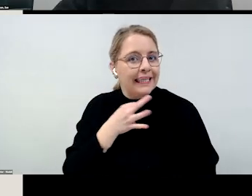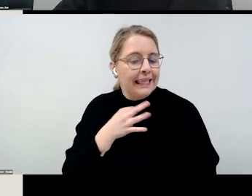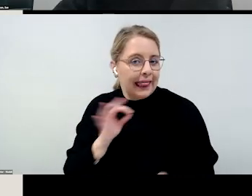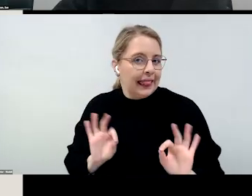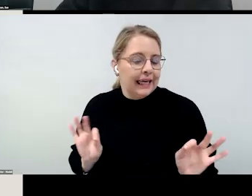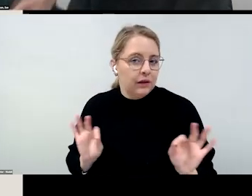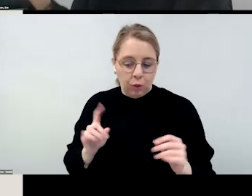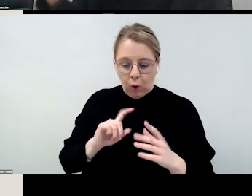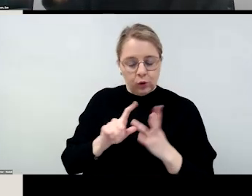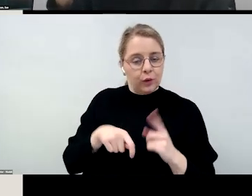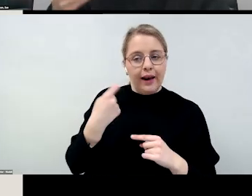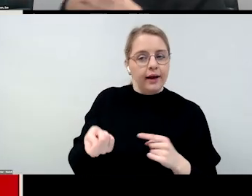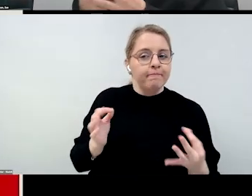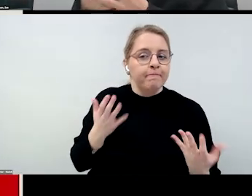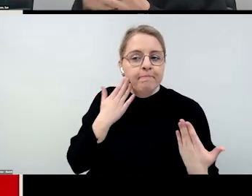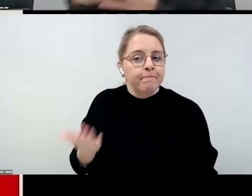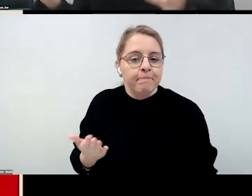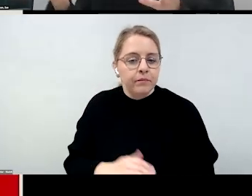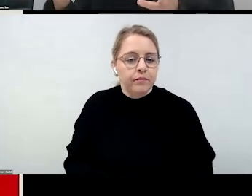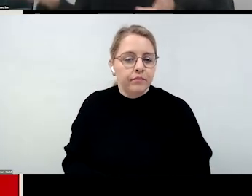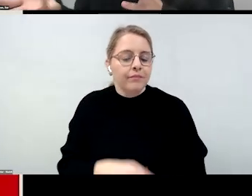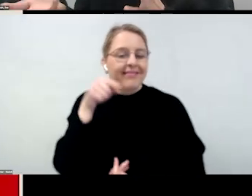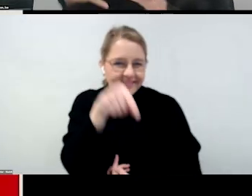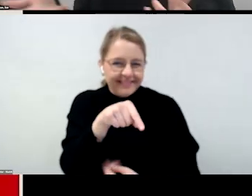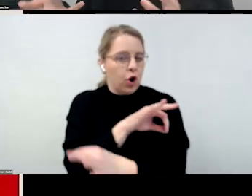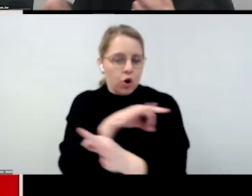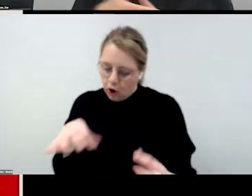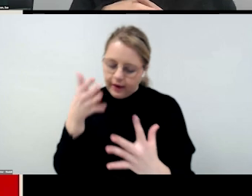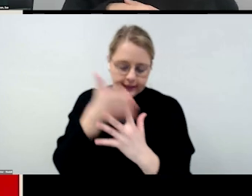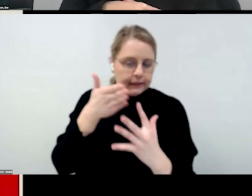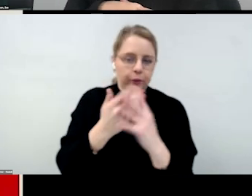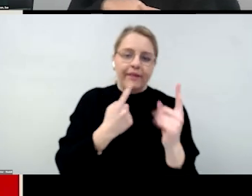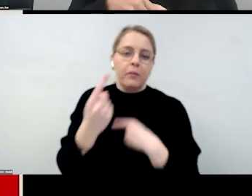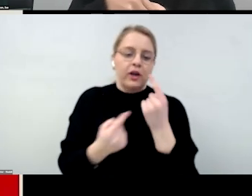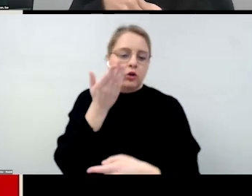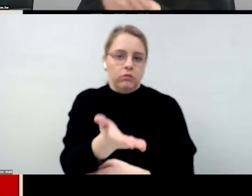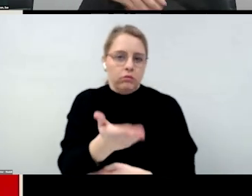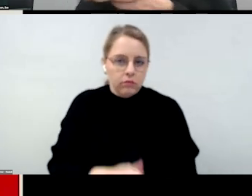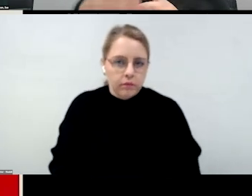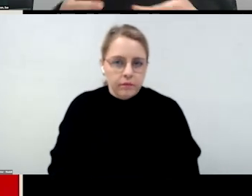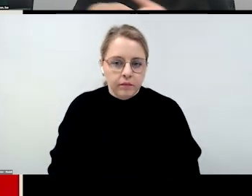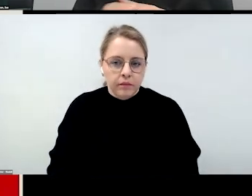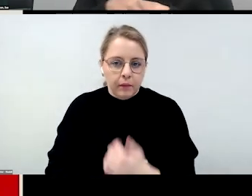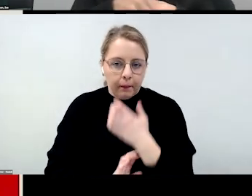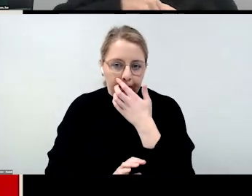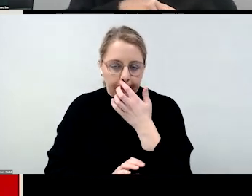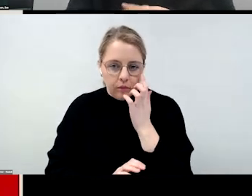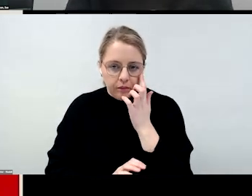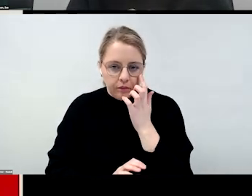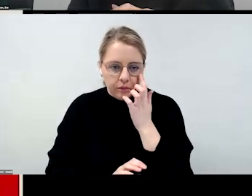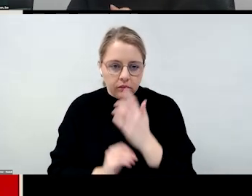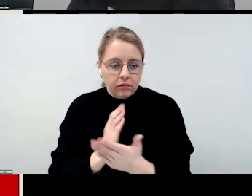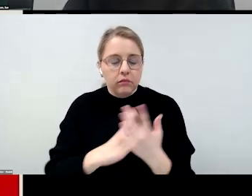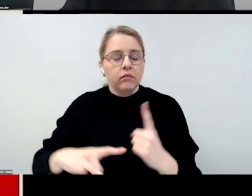next. This is a clear example of the dangers of inaccessible information and why it's so important that we